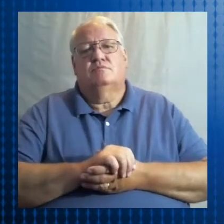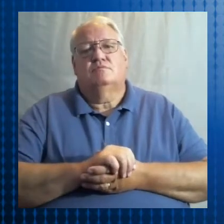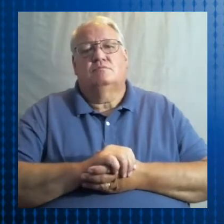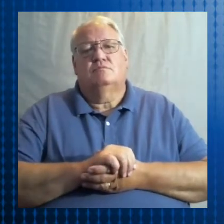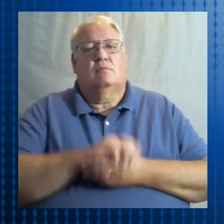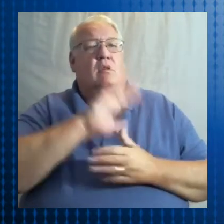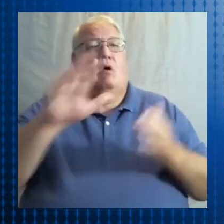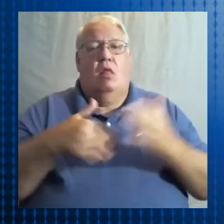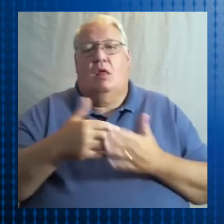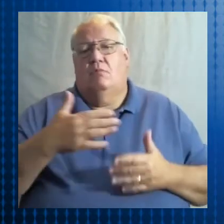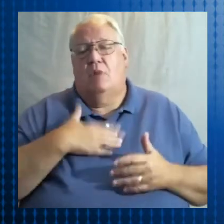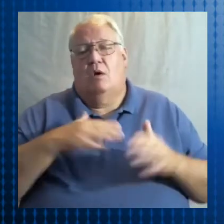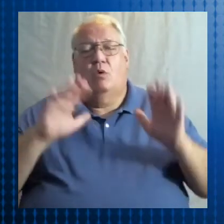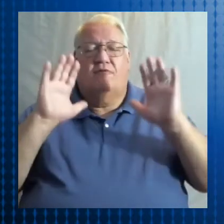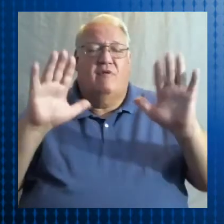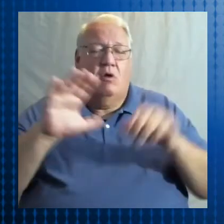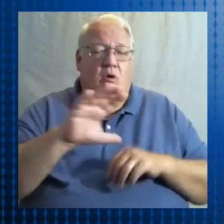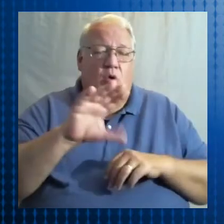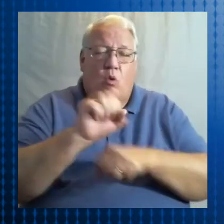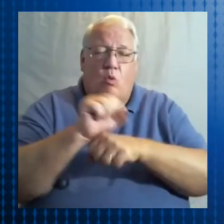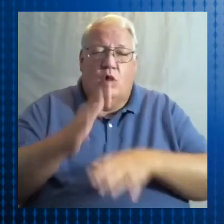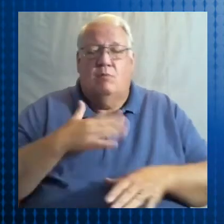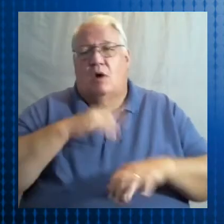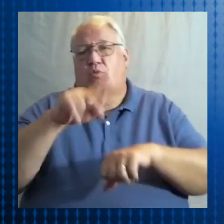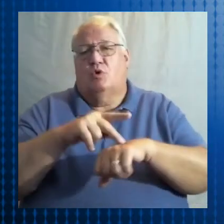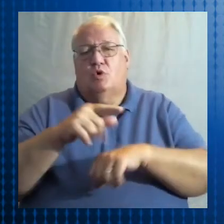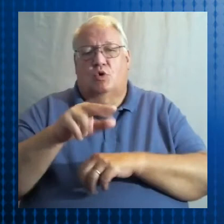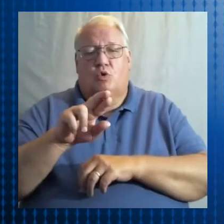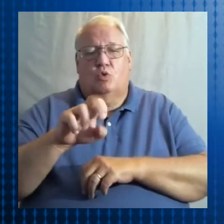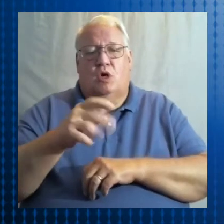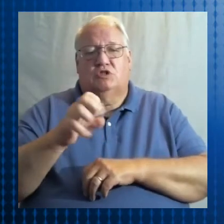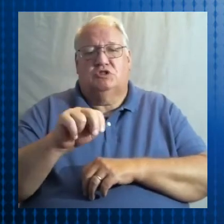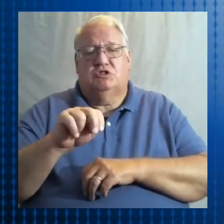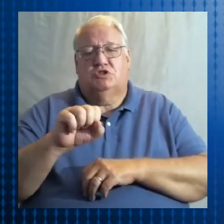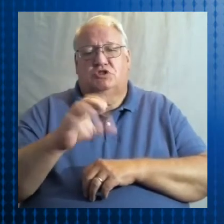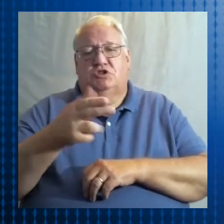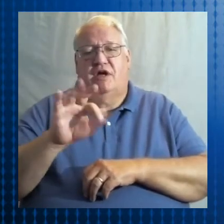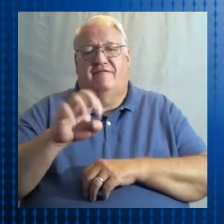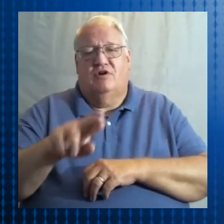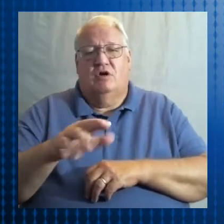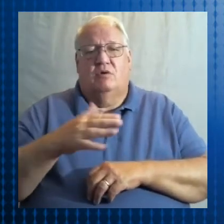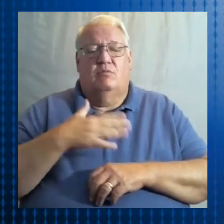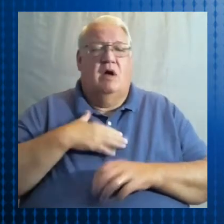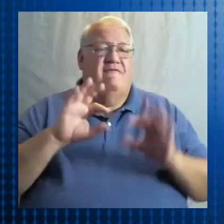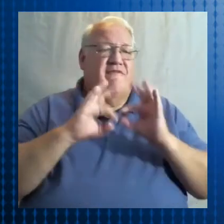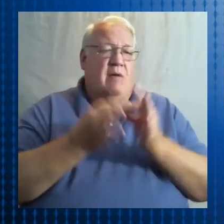All of my phenomenal coworkers, my principal, Gretchen Schaefer, and my family for all their